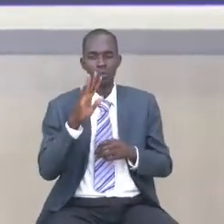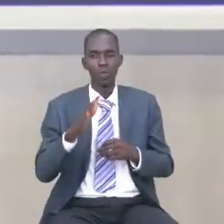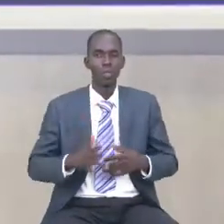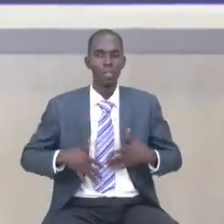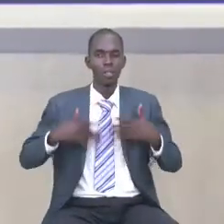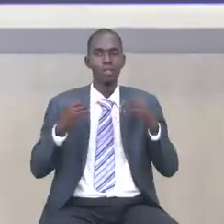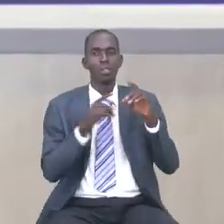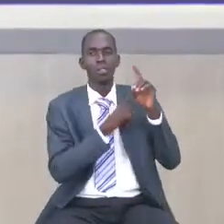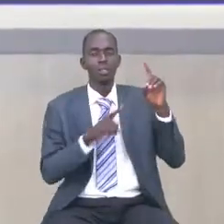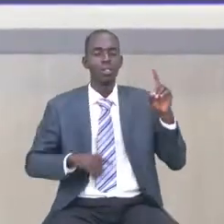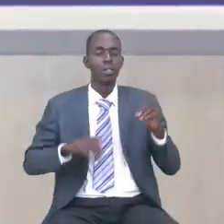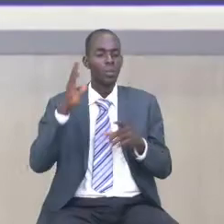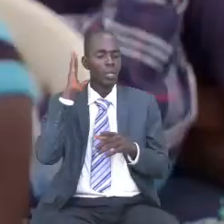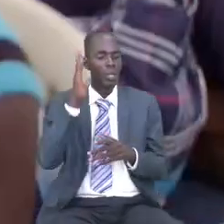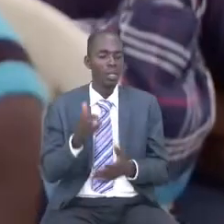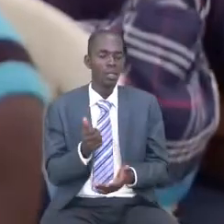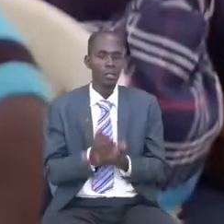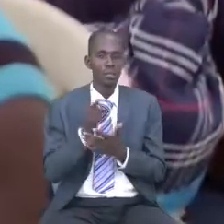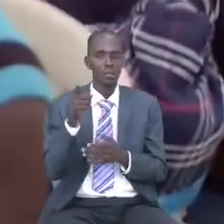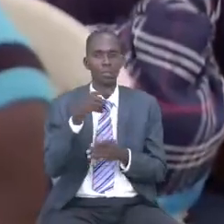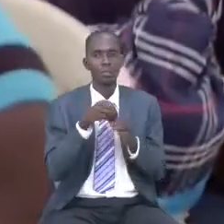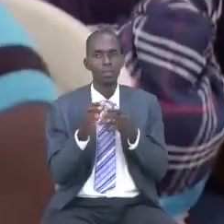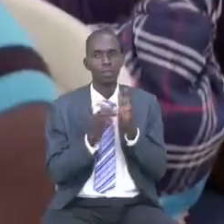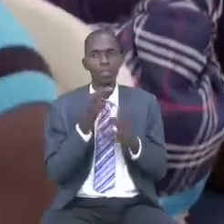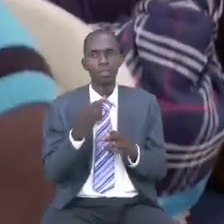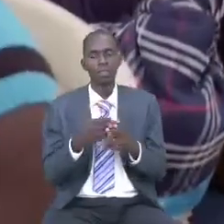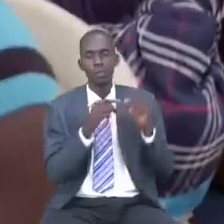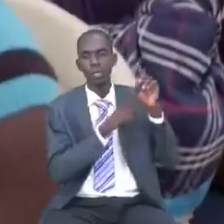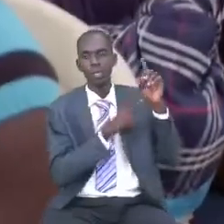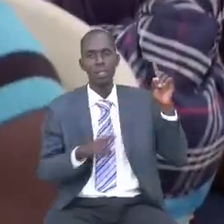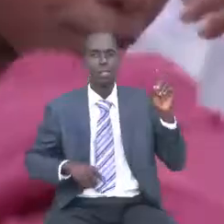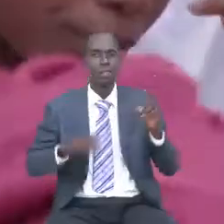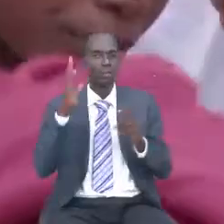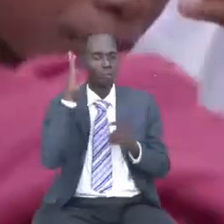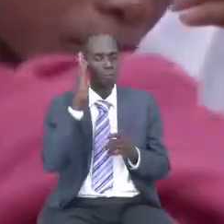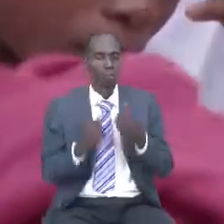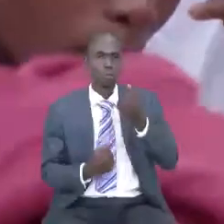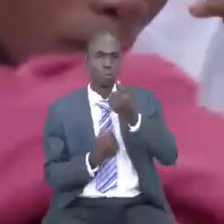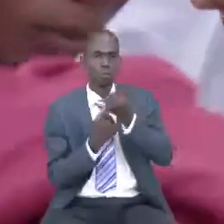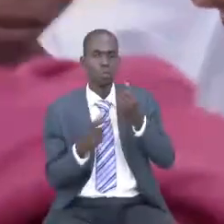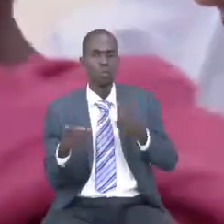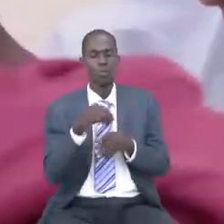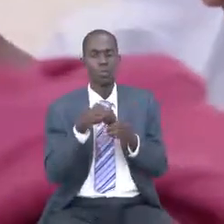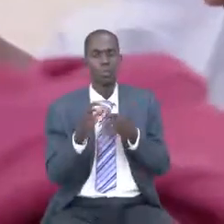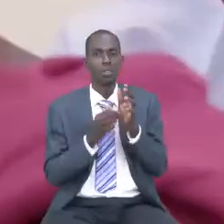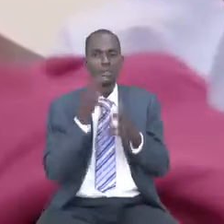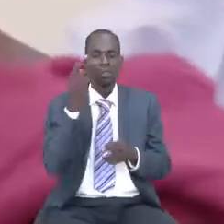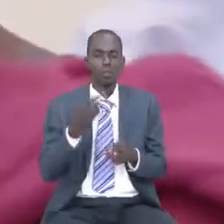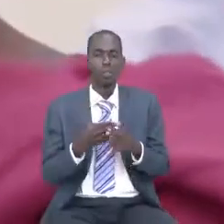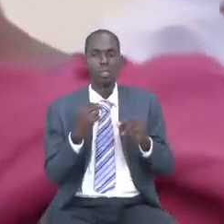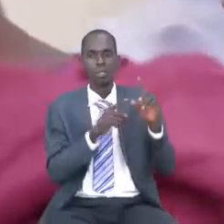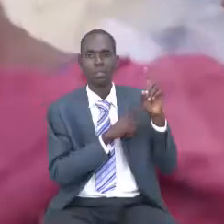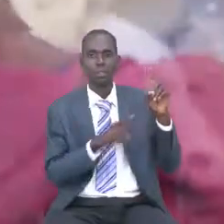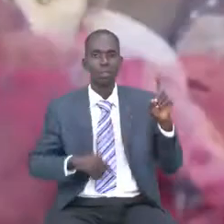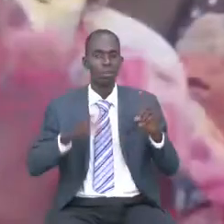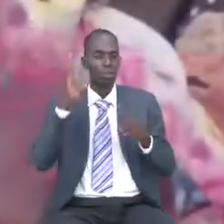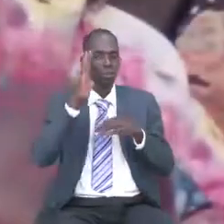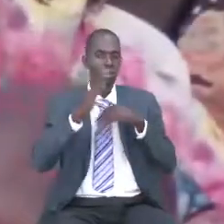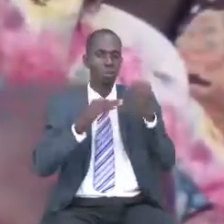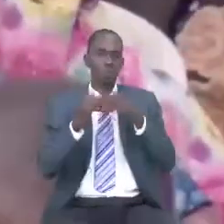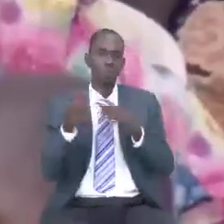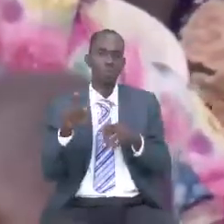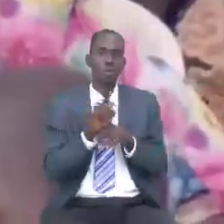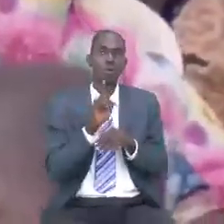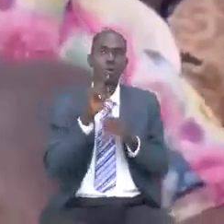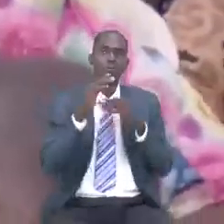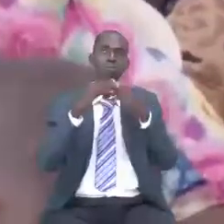will assist you. The Lord will help you. The Lord will build you up. And he'll tell you, you